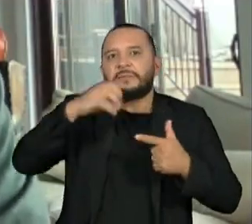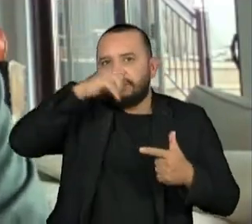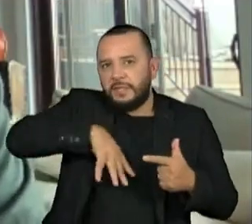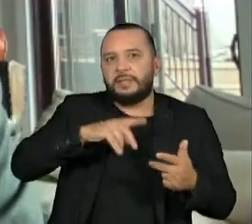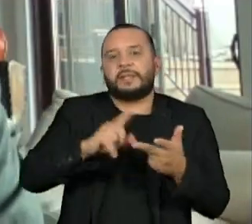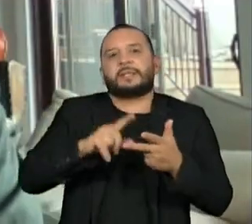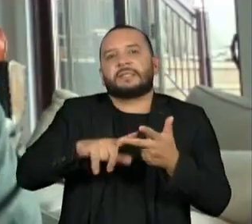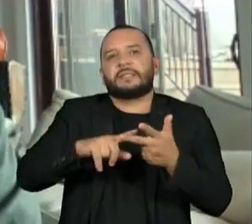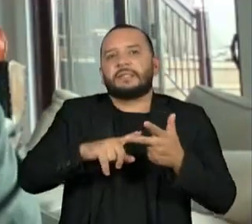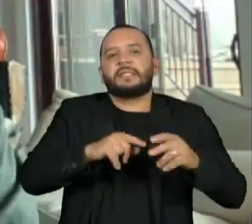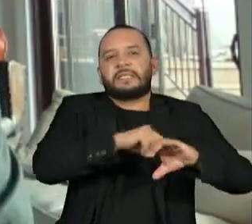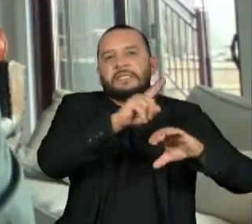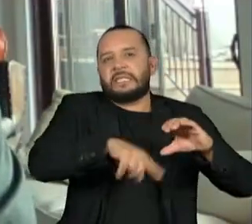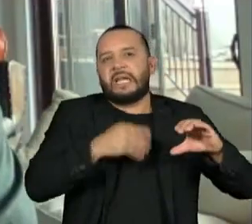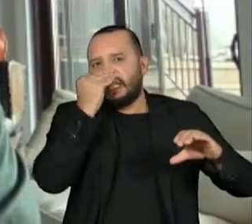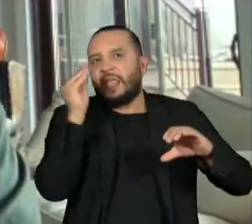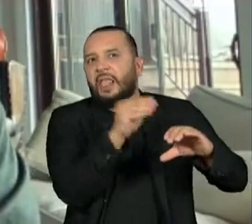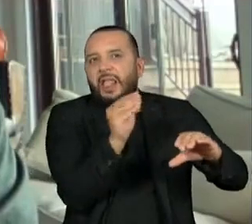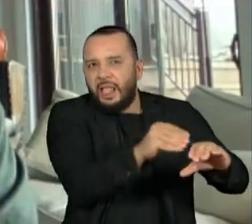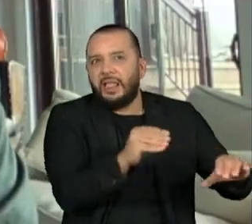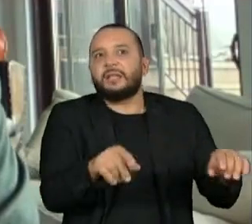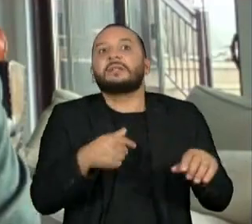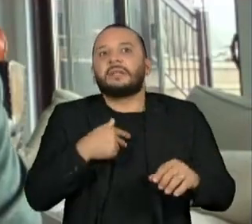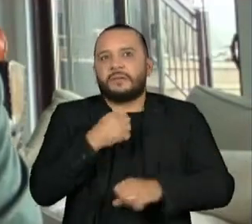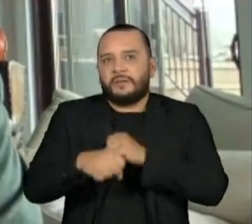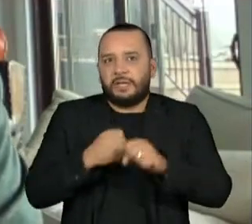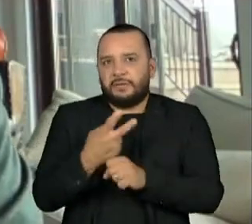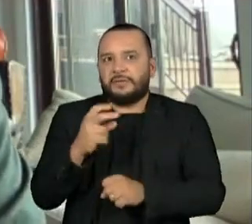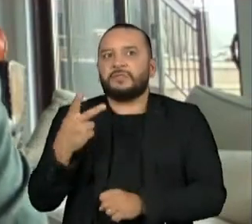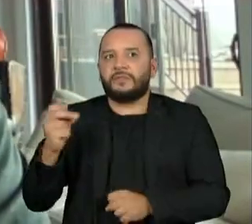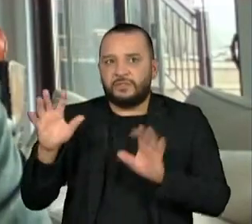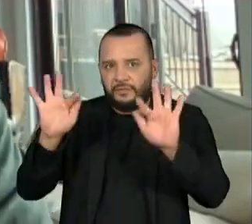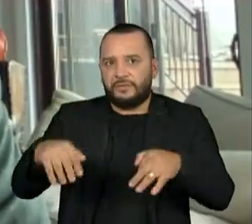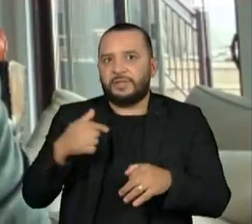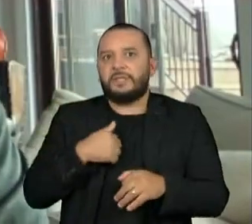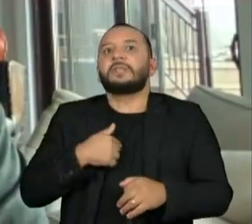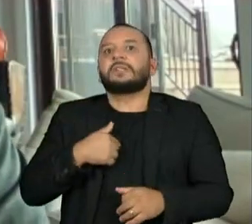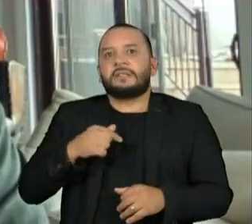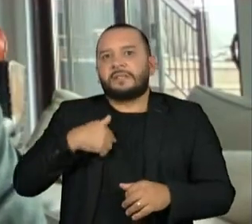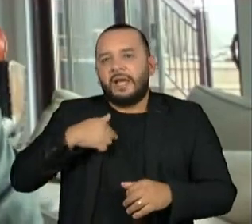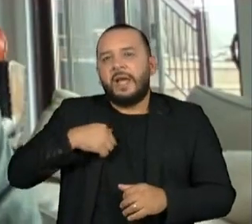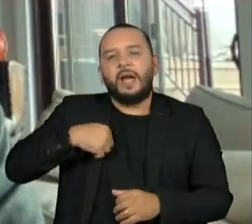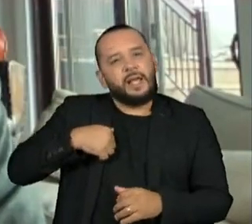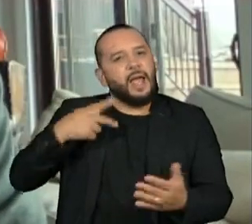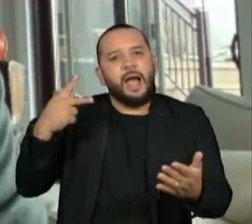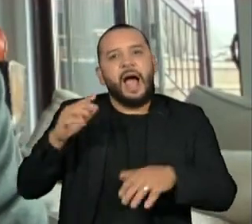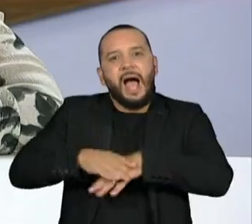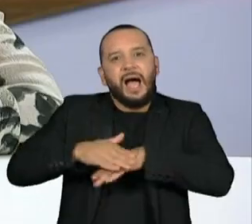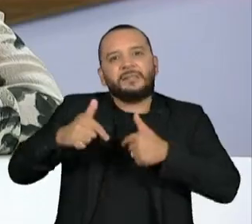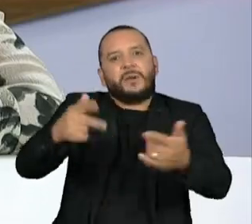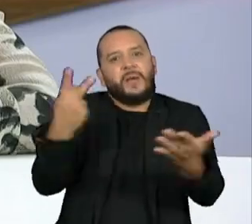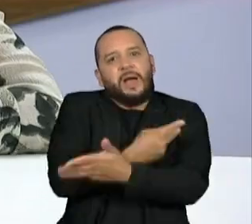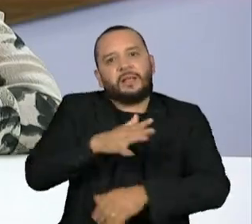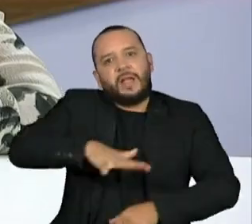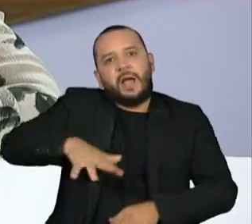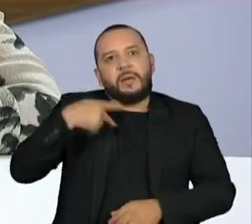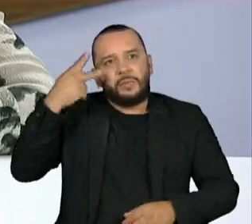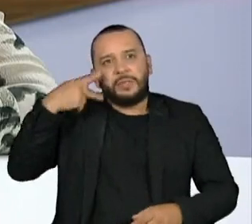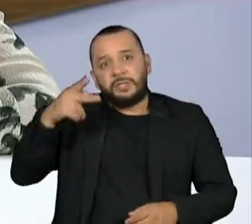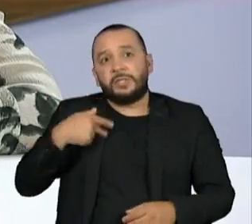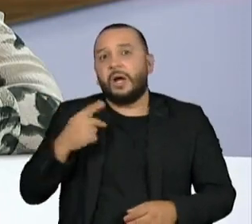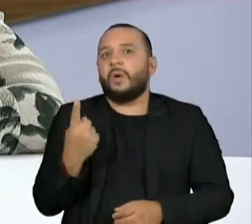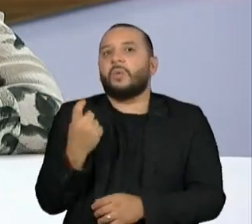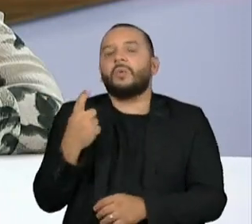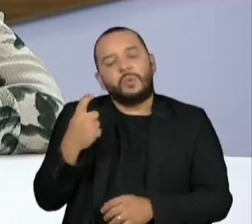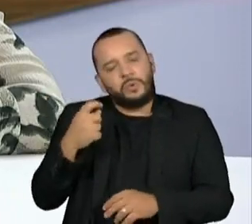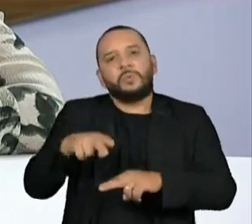of science, and by the end of 2020, an extraordinary political recklessness. And so the single reason why